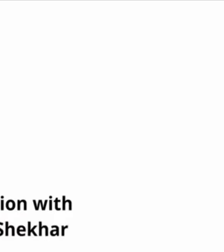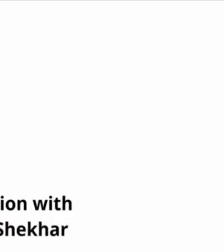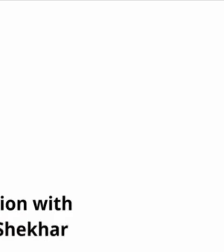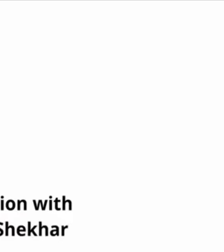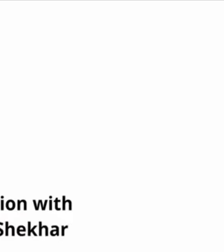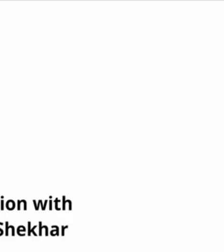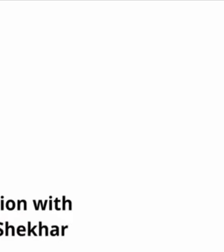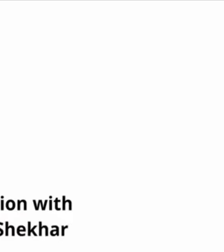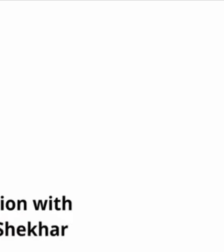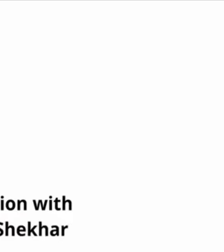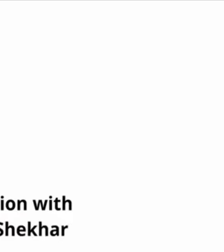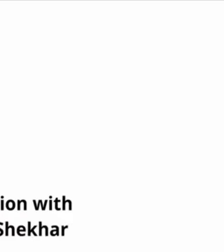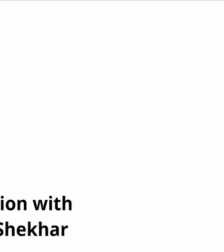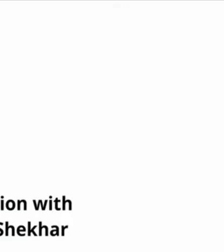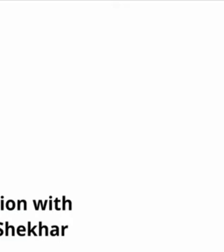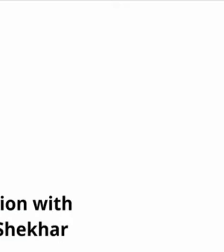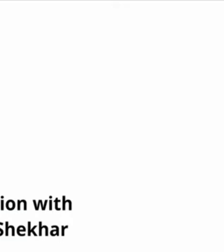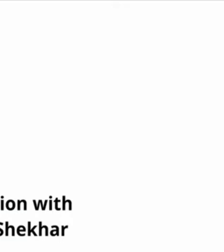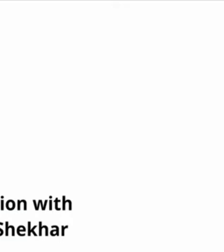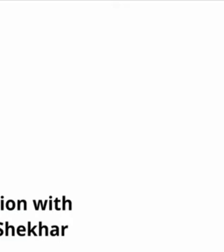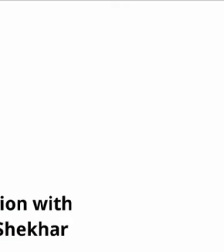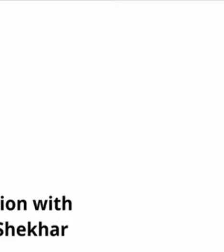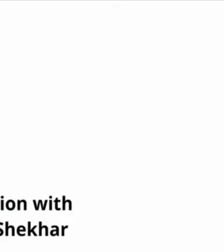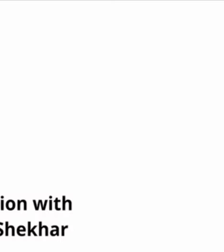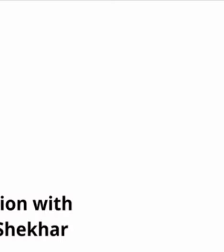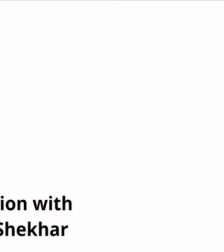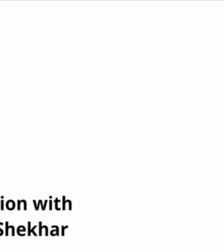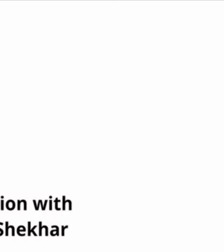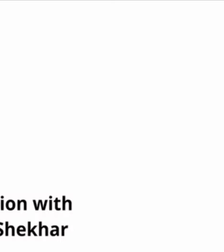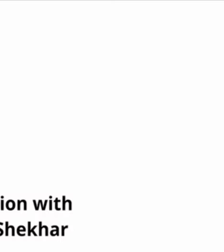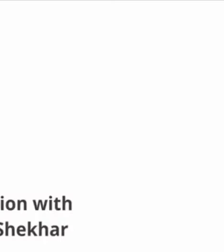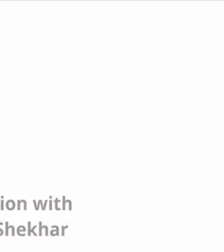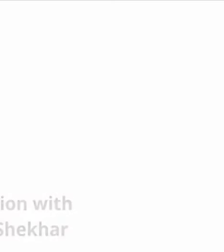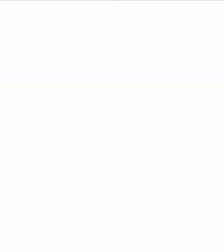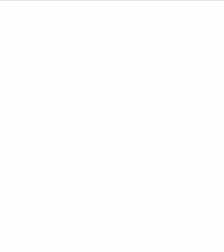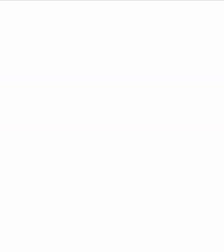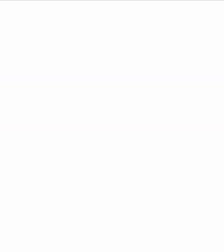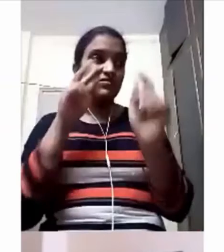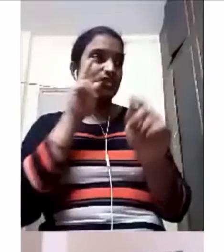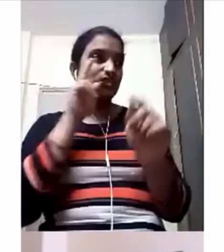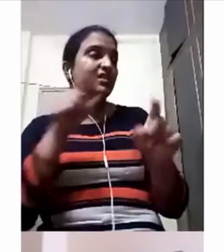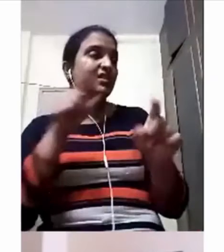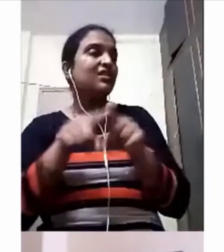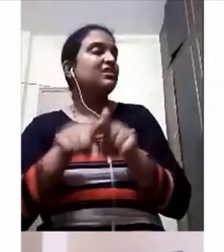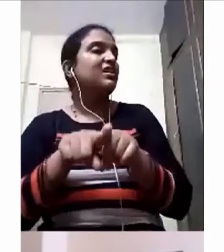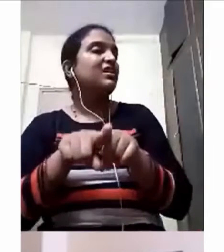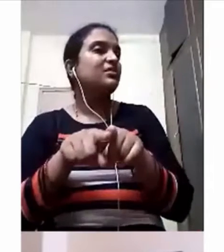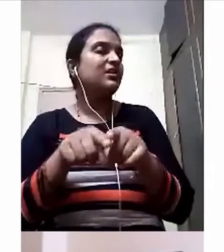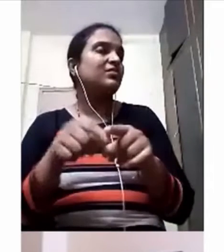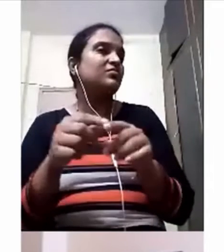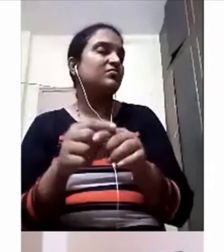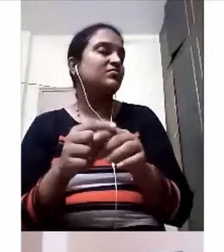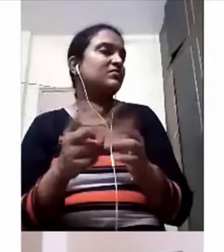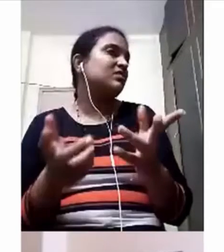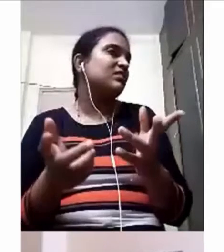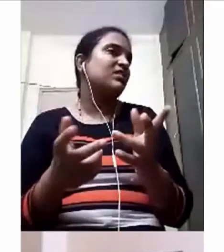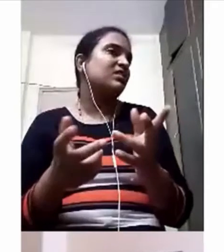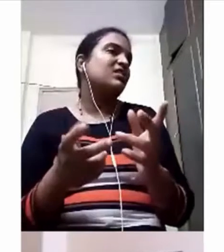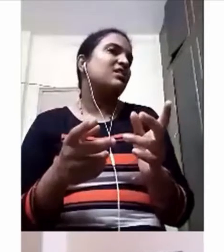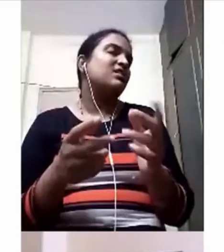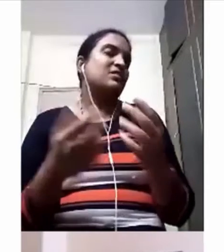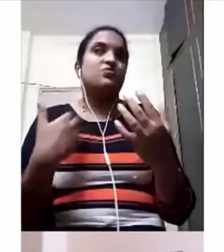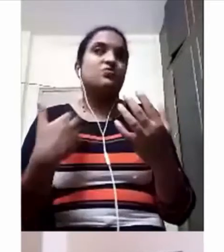16th October 2020. Pictures of all three speakers in the middle of the screen. Before I begin, I just wanted